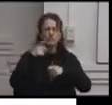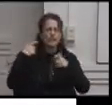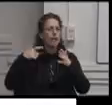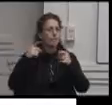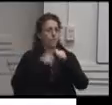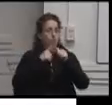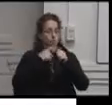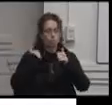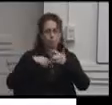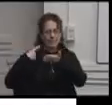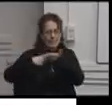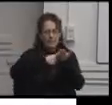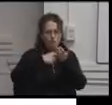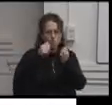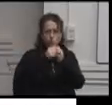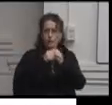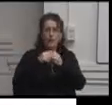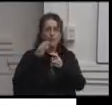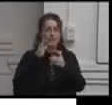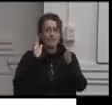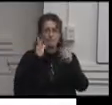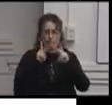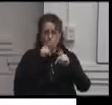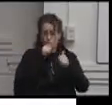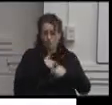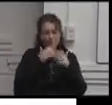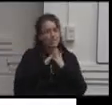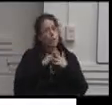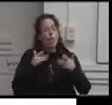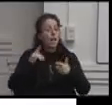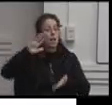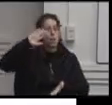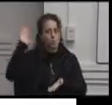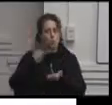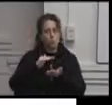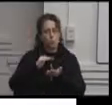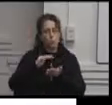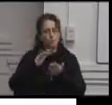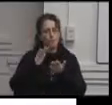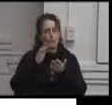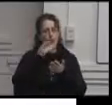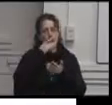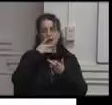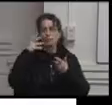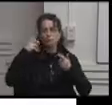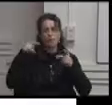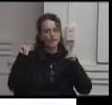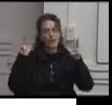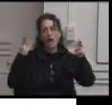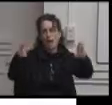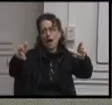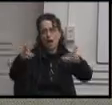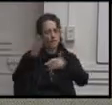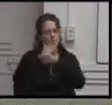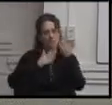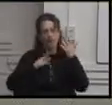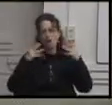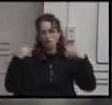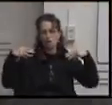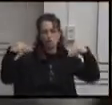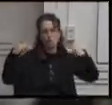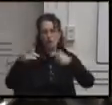neighborhoods, but there's less streetlights, and the power consumption is so much less too. I think it was successful. I think the